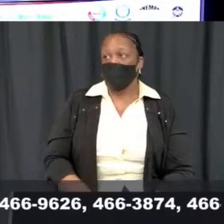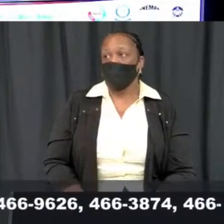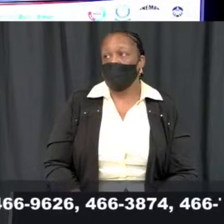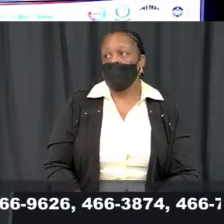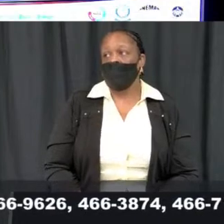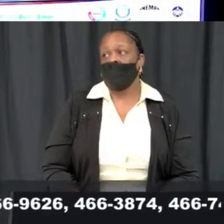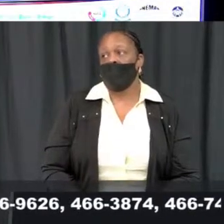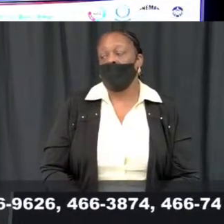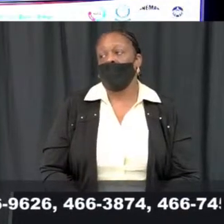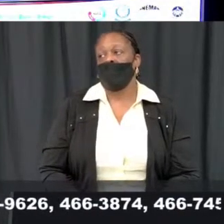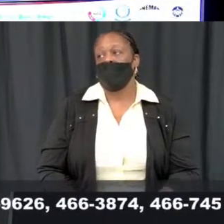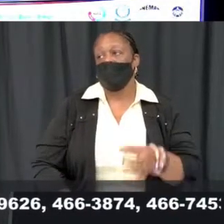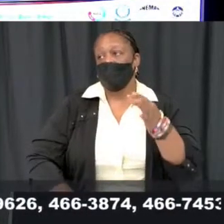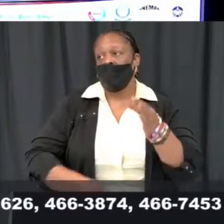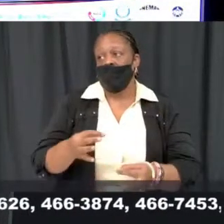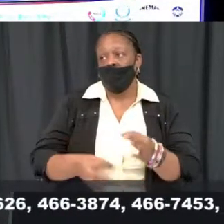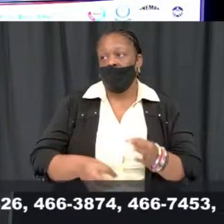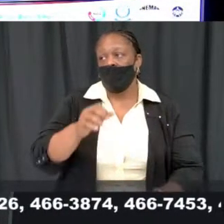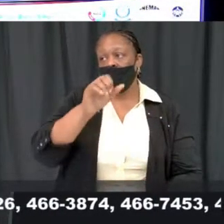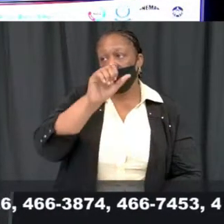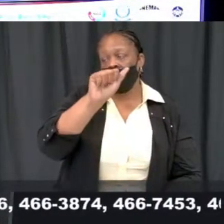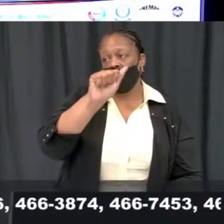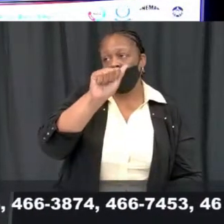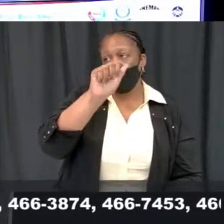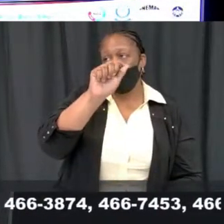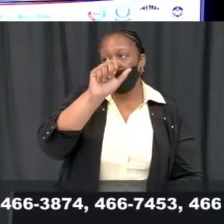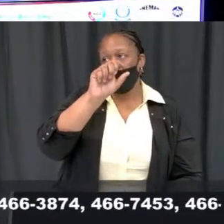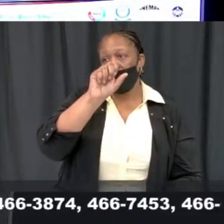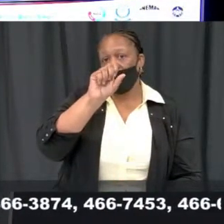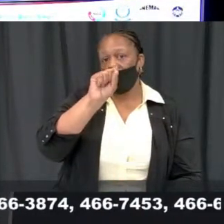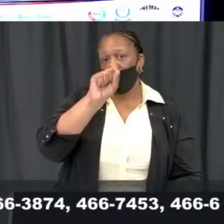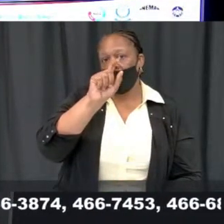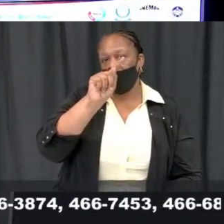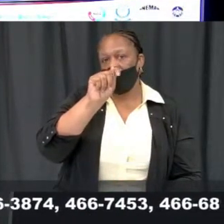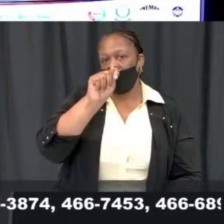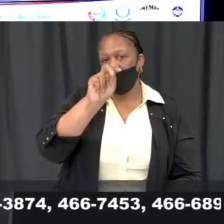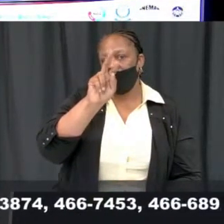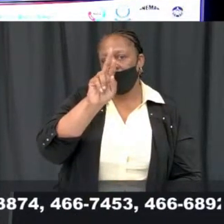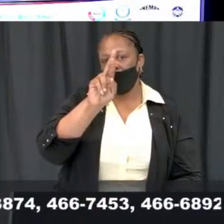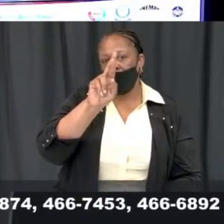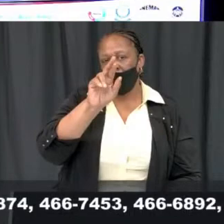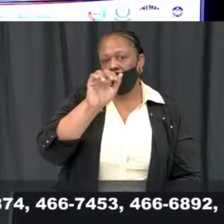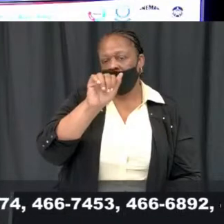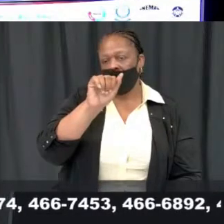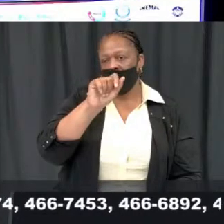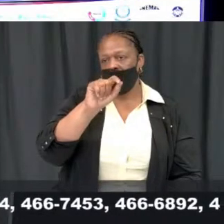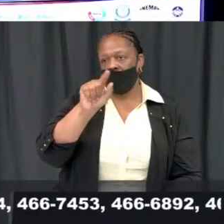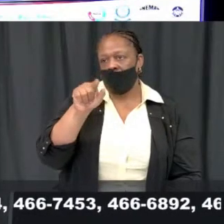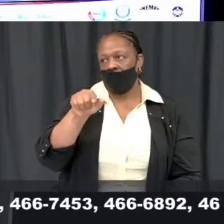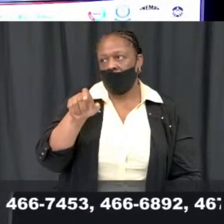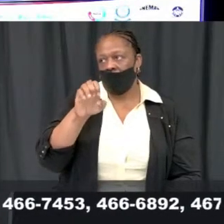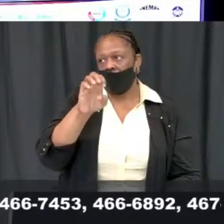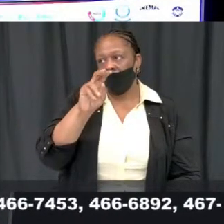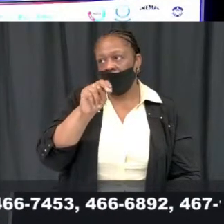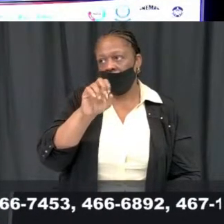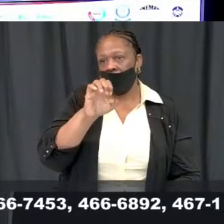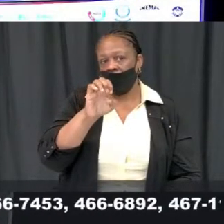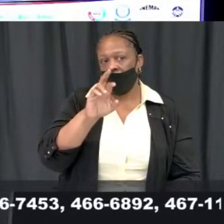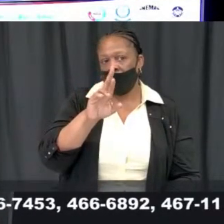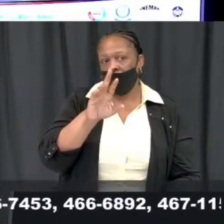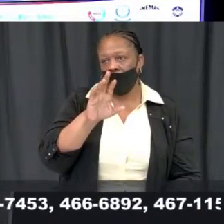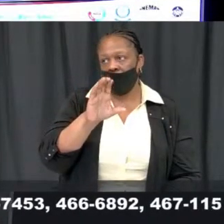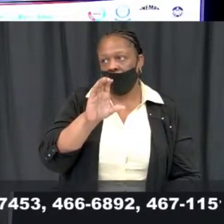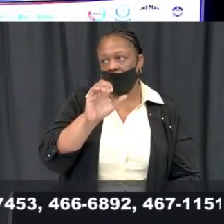if the Oxford AstraZeneca vaccine is effective against the new